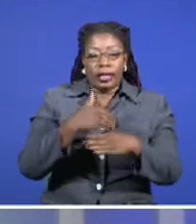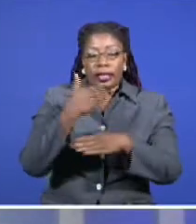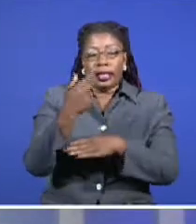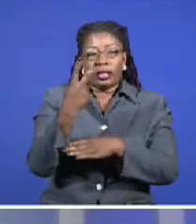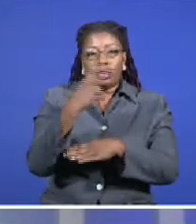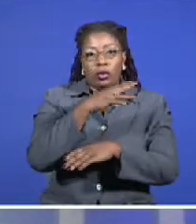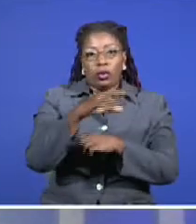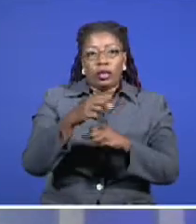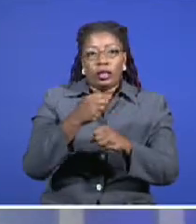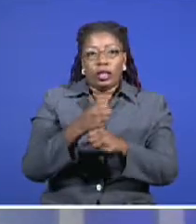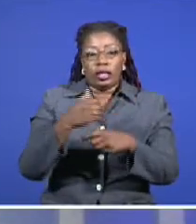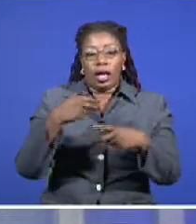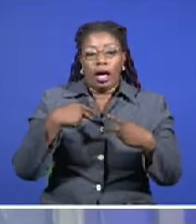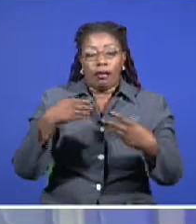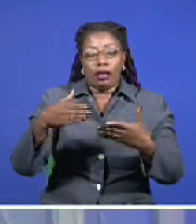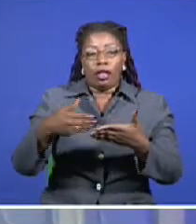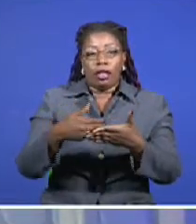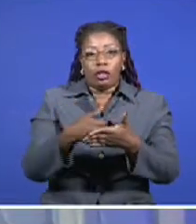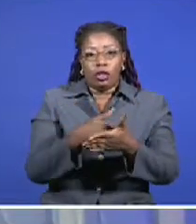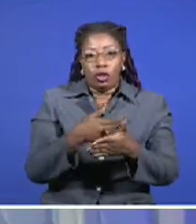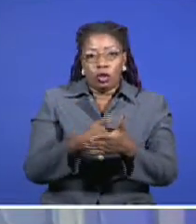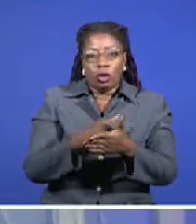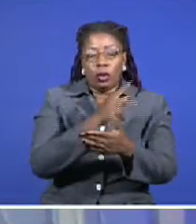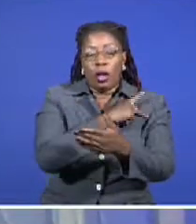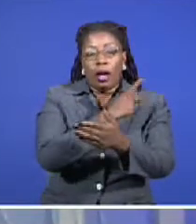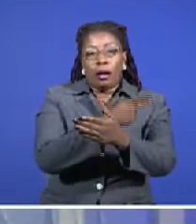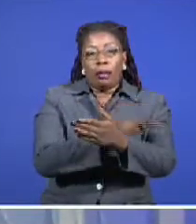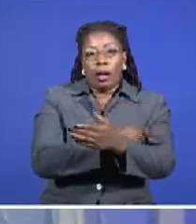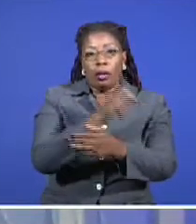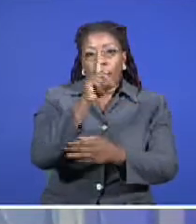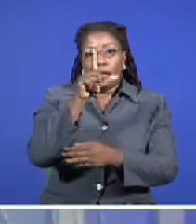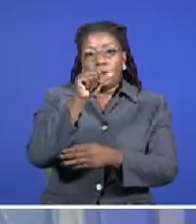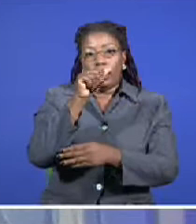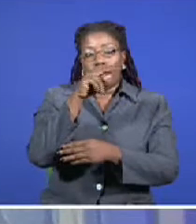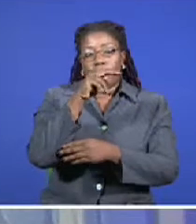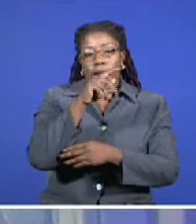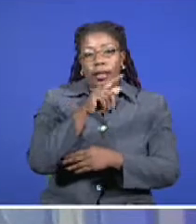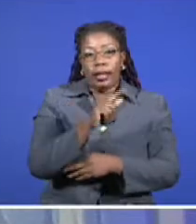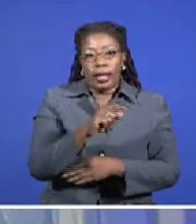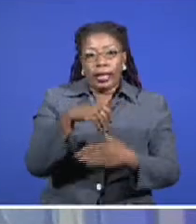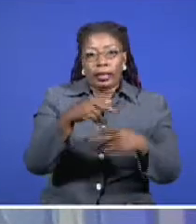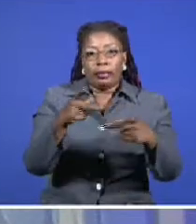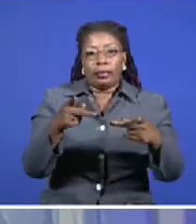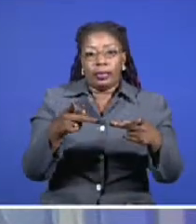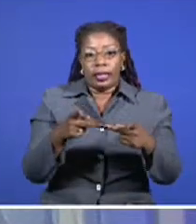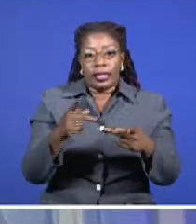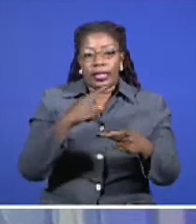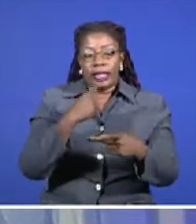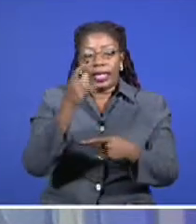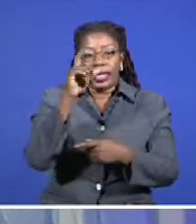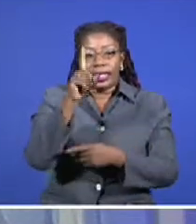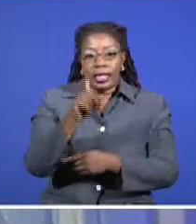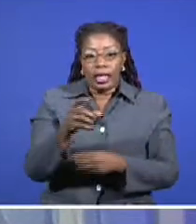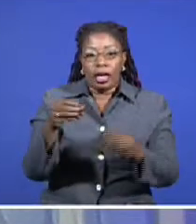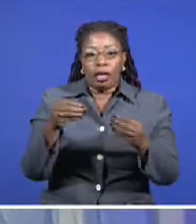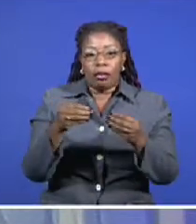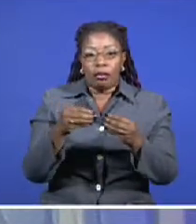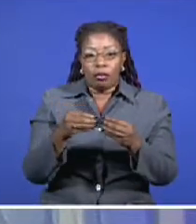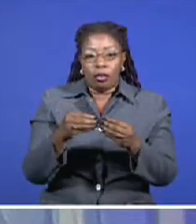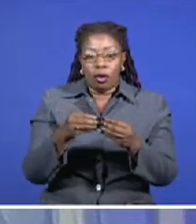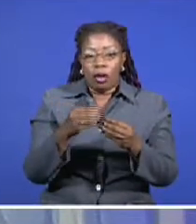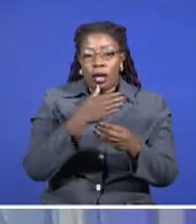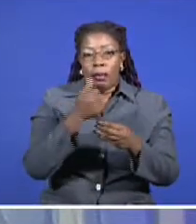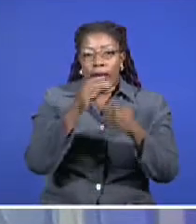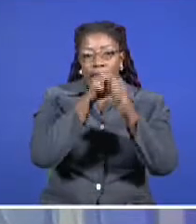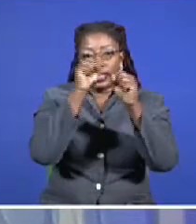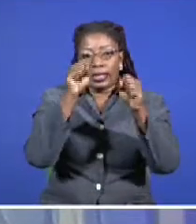2 years have a new power plant in place. Works Minister Desmond Bannister says it will mean a more efficient system and lower electricity